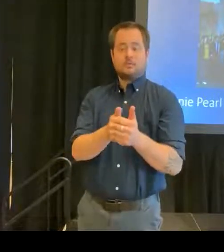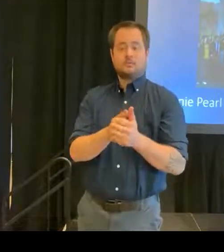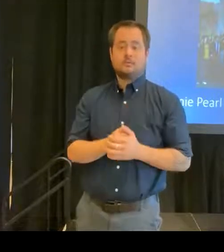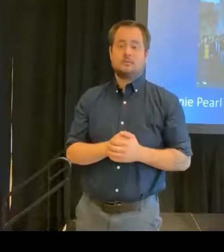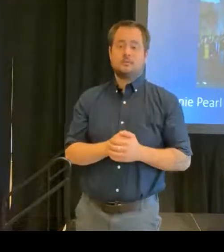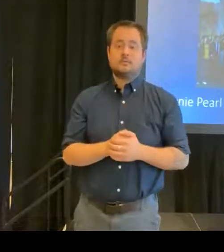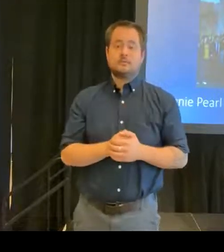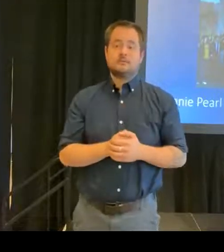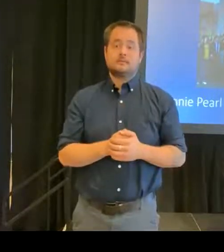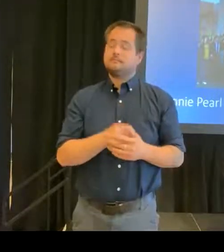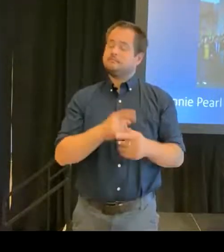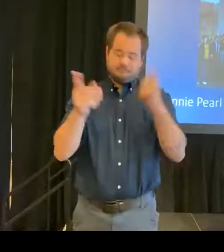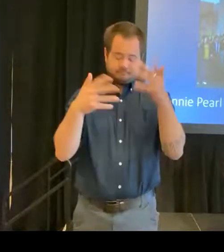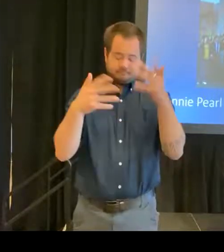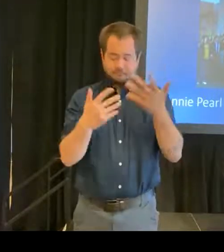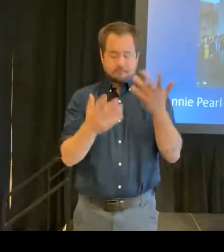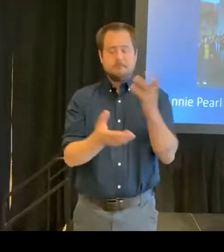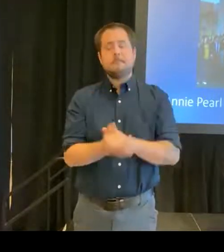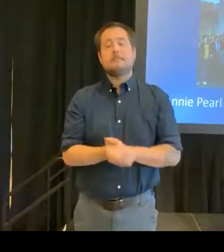But anyway,